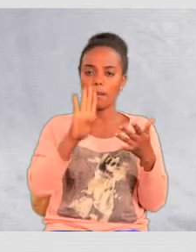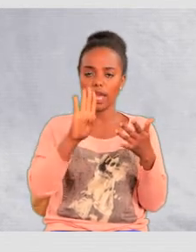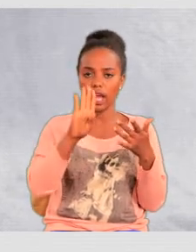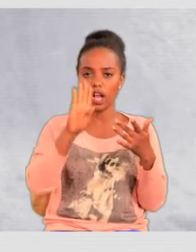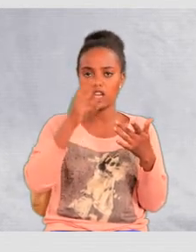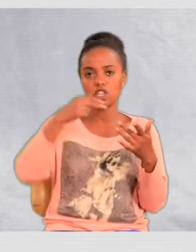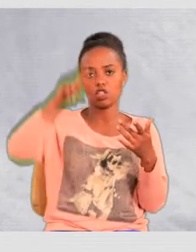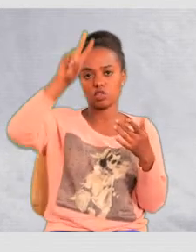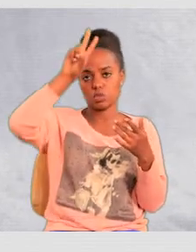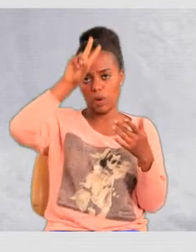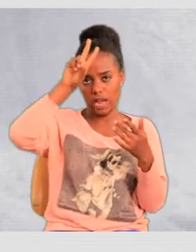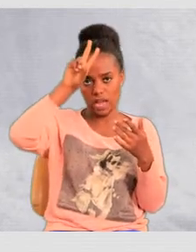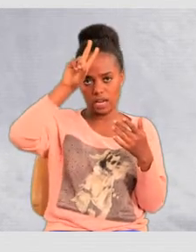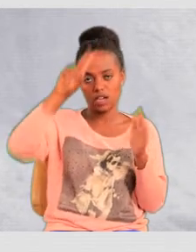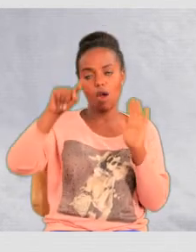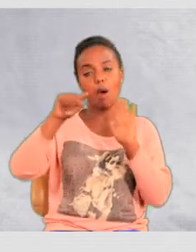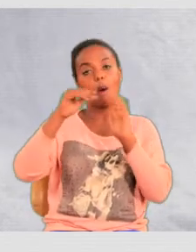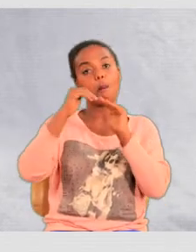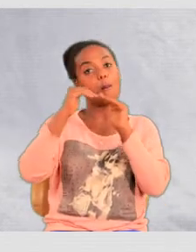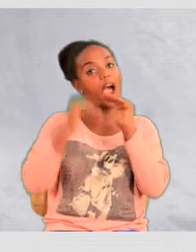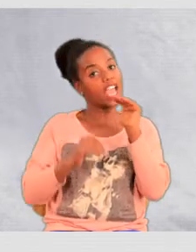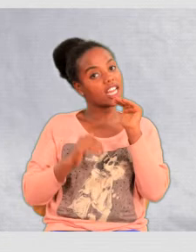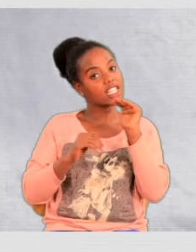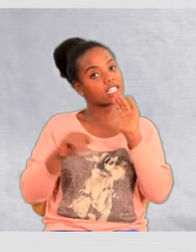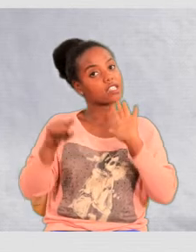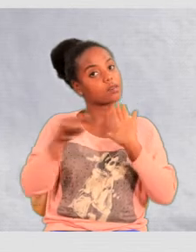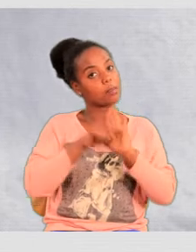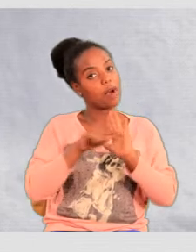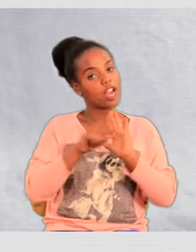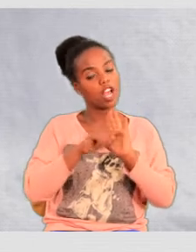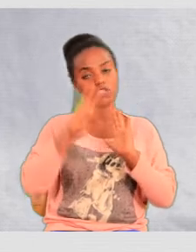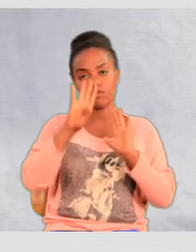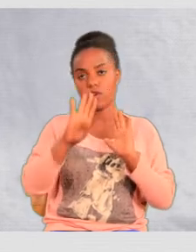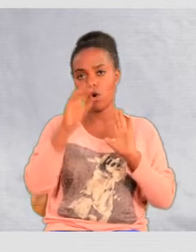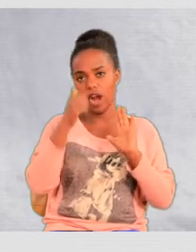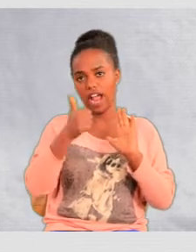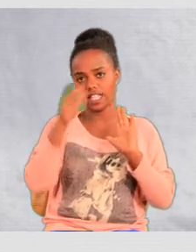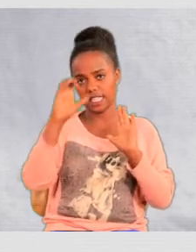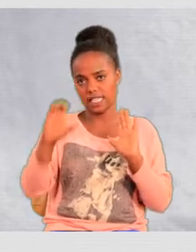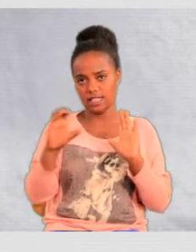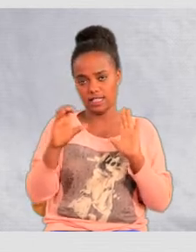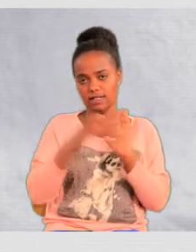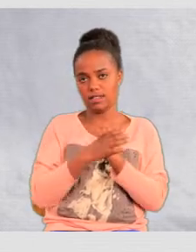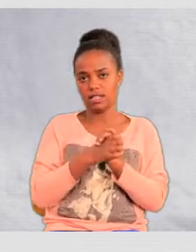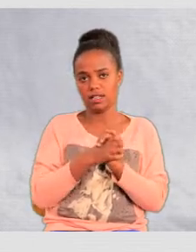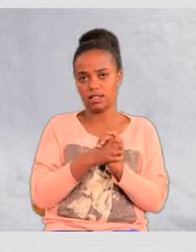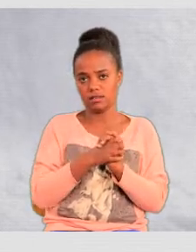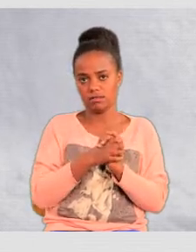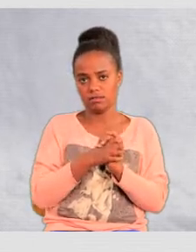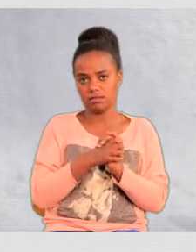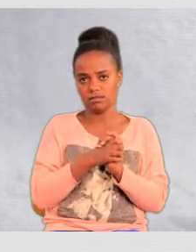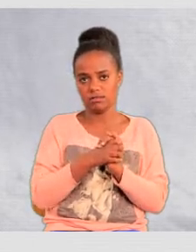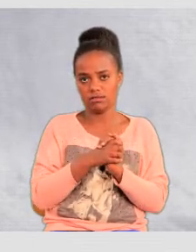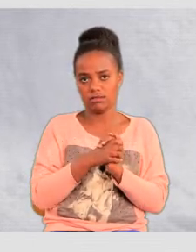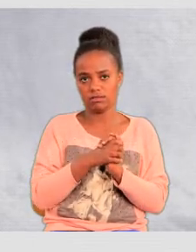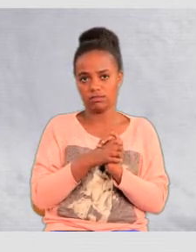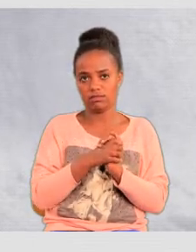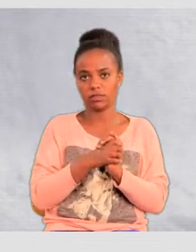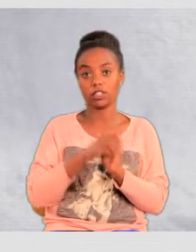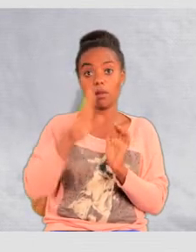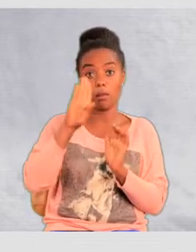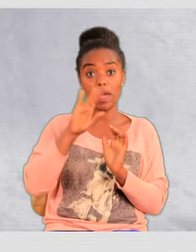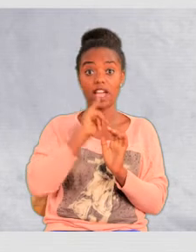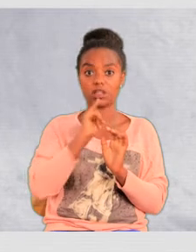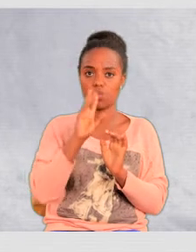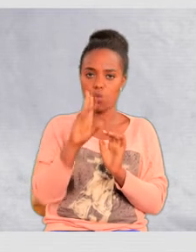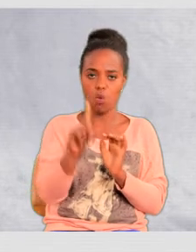squared minus 4ac. B squared minus 4ac. Here, b is